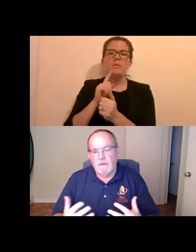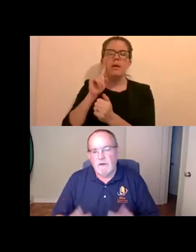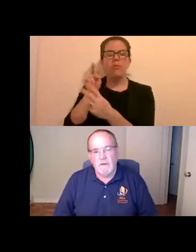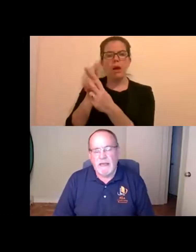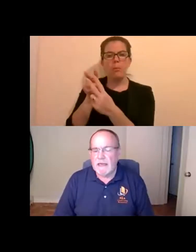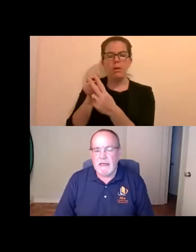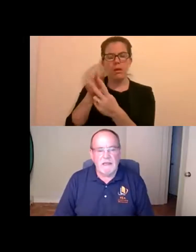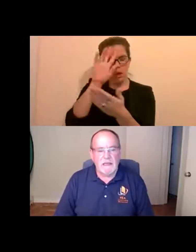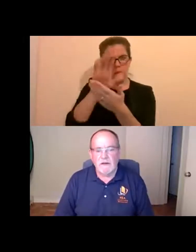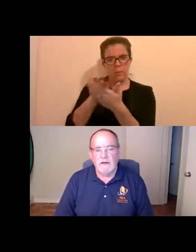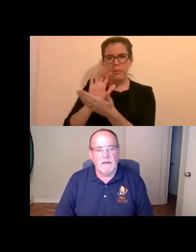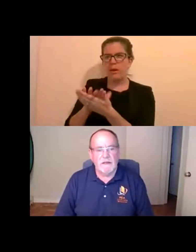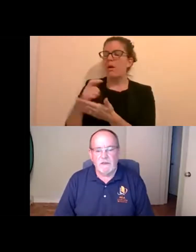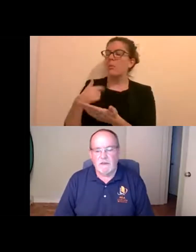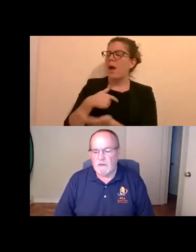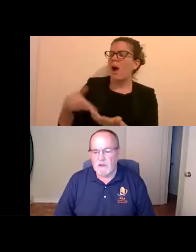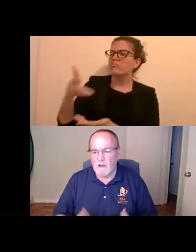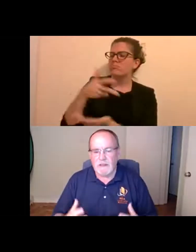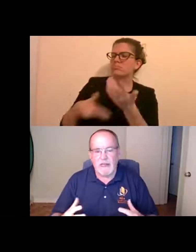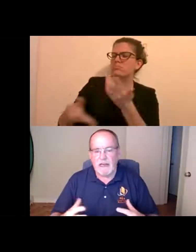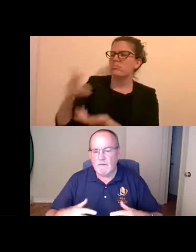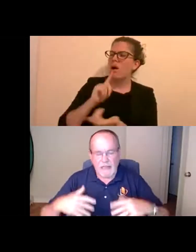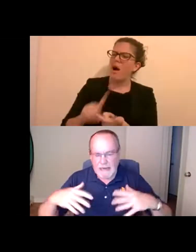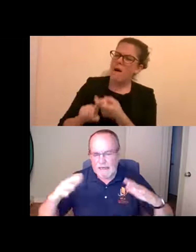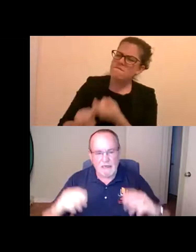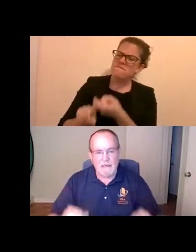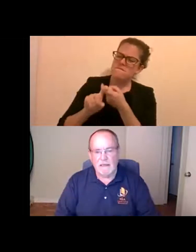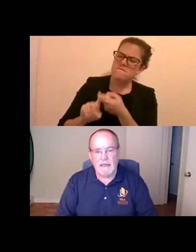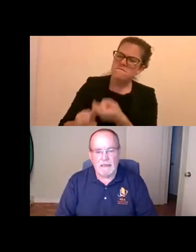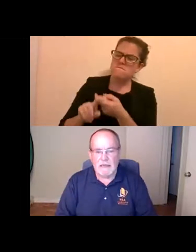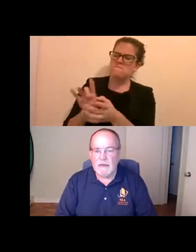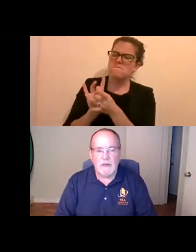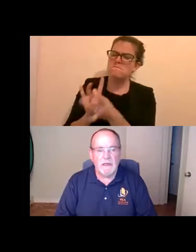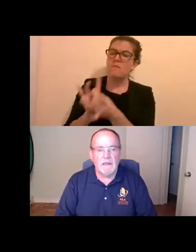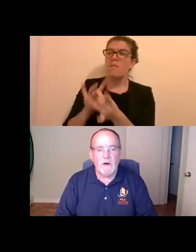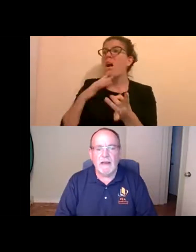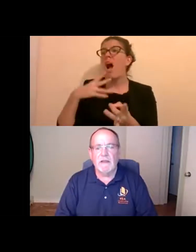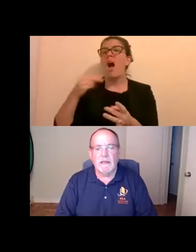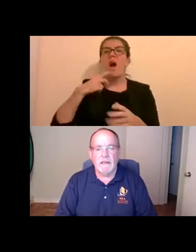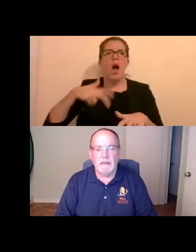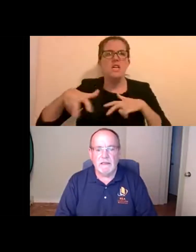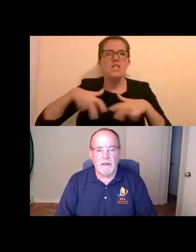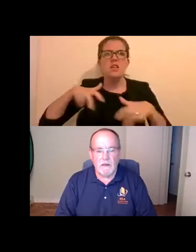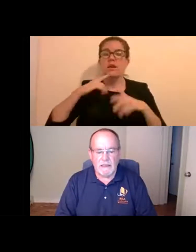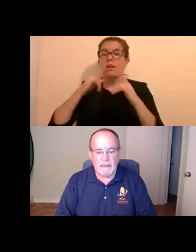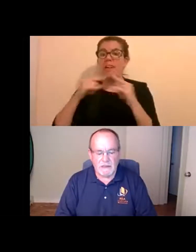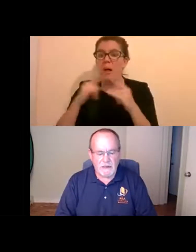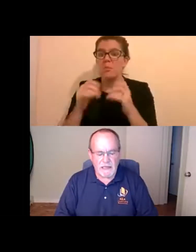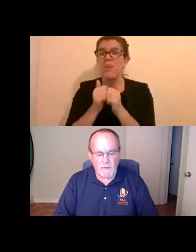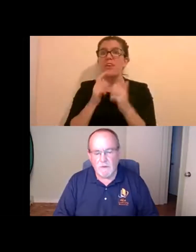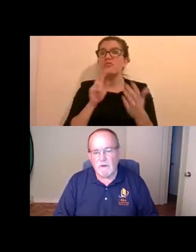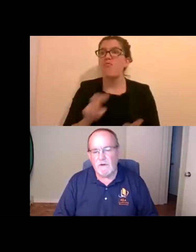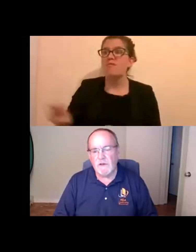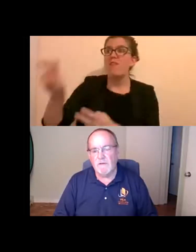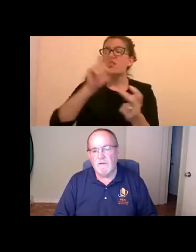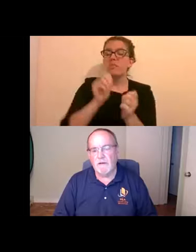became, hanging out together and just all the time hiking and camping and traveling and all like that. So that's how